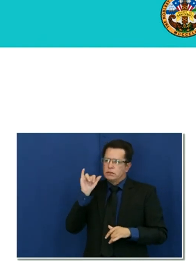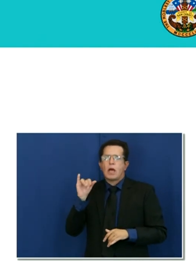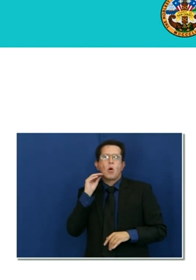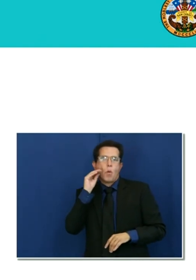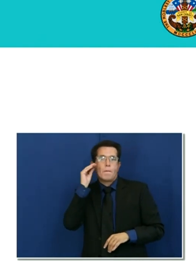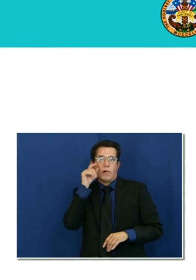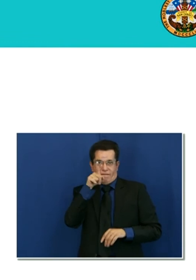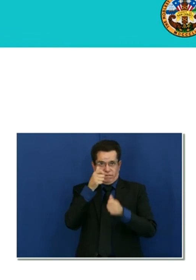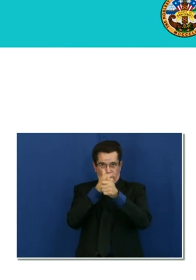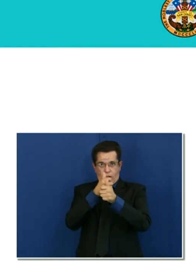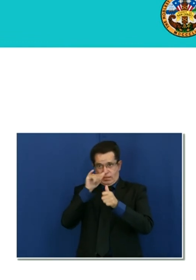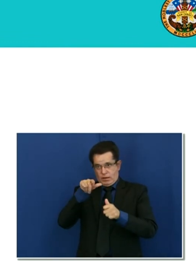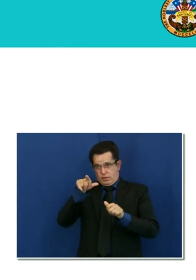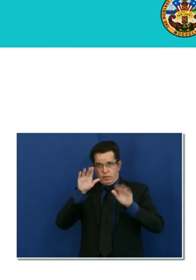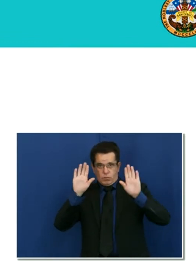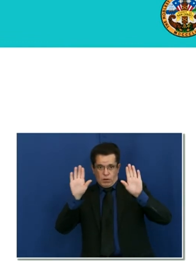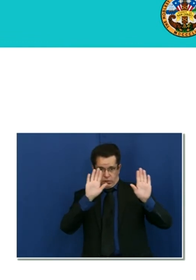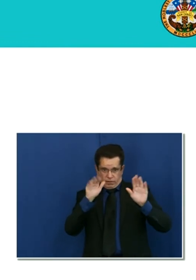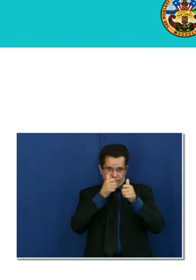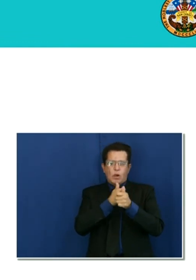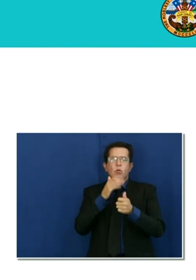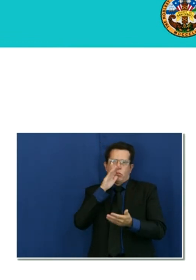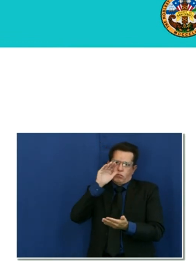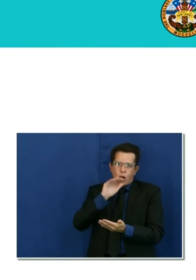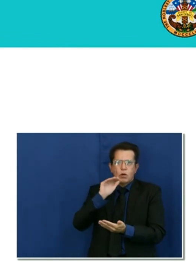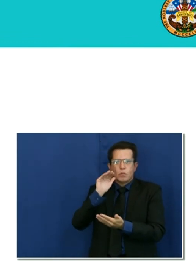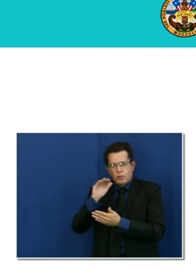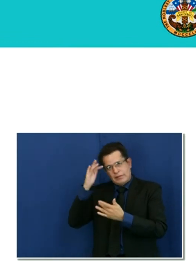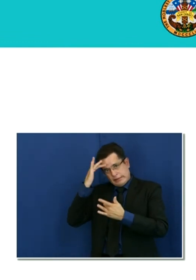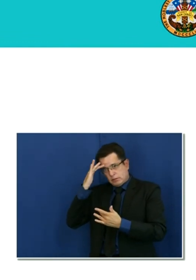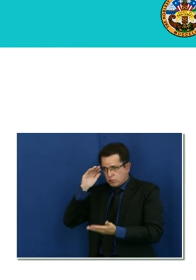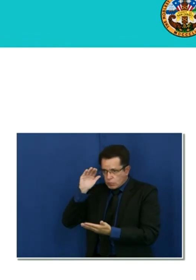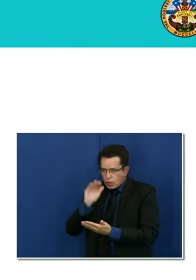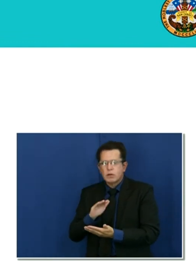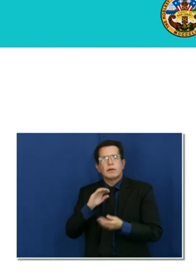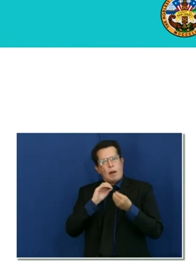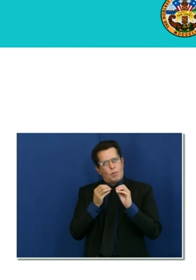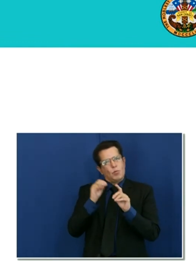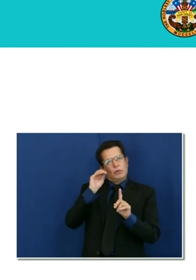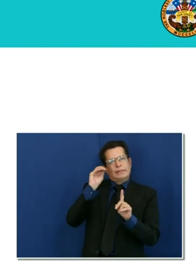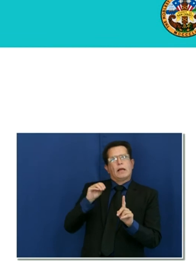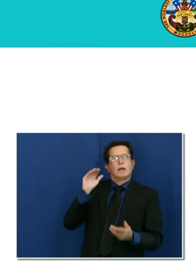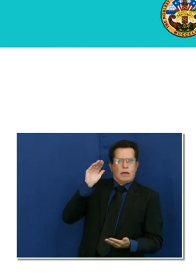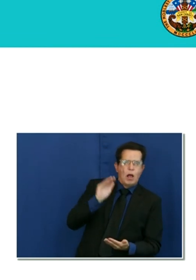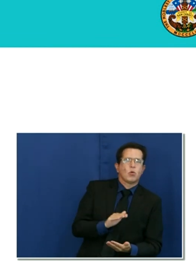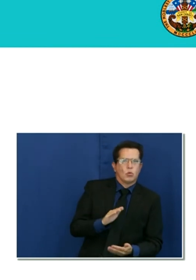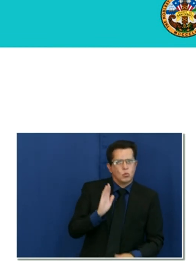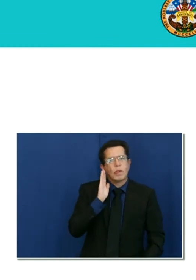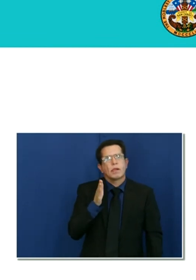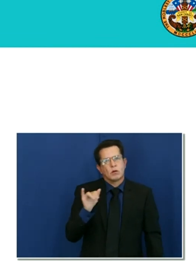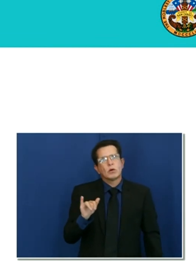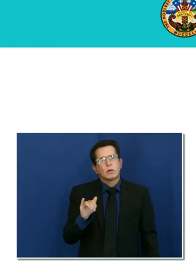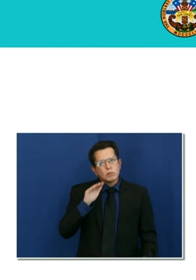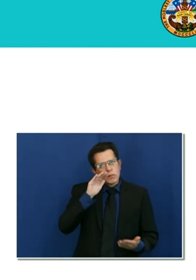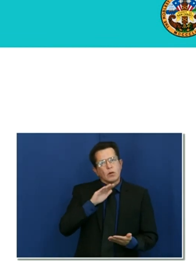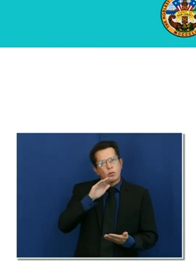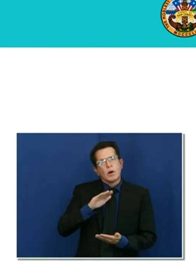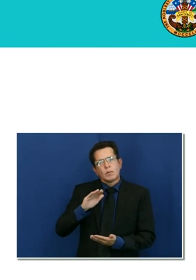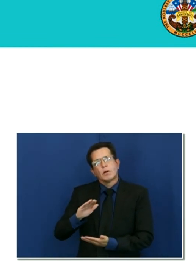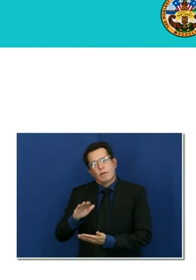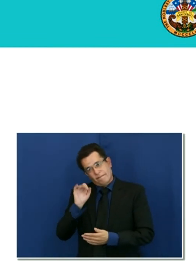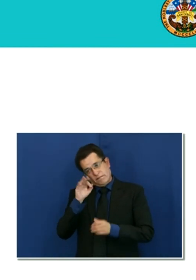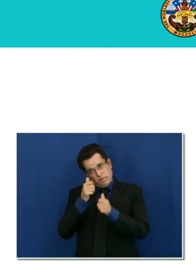testing positivity as well as decrease the overall number of cases. Now, finally, regarding,